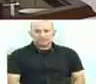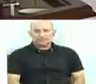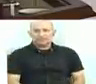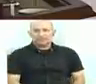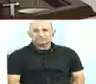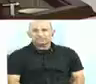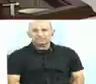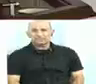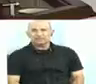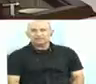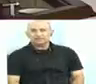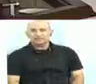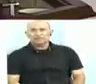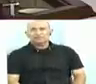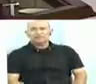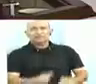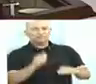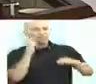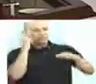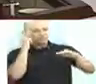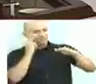Humbly, humbly